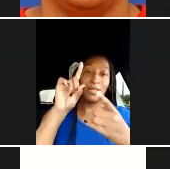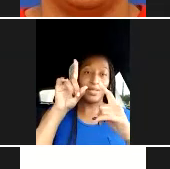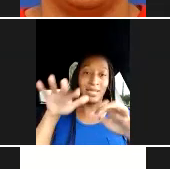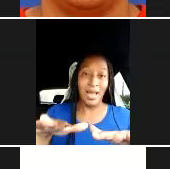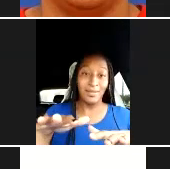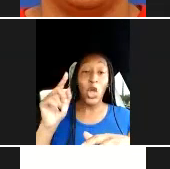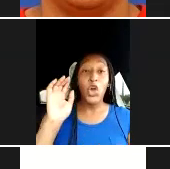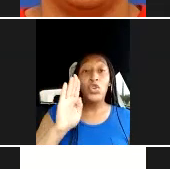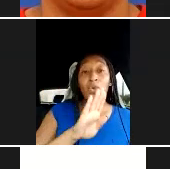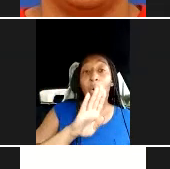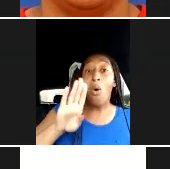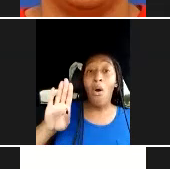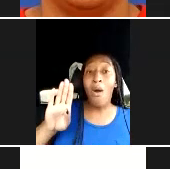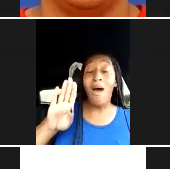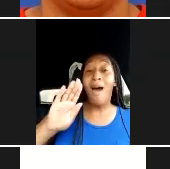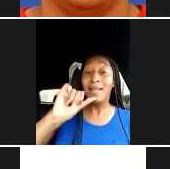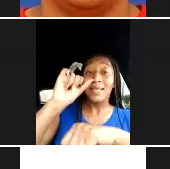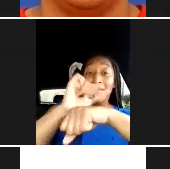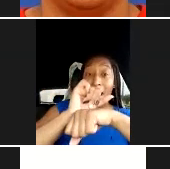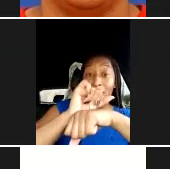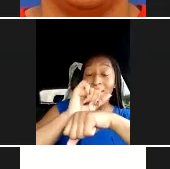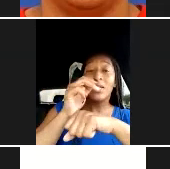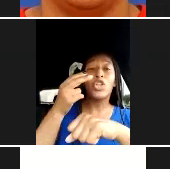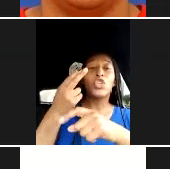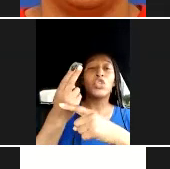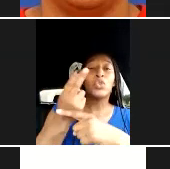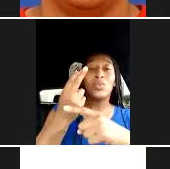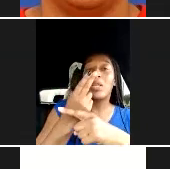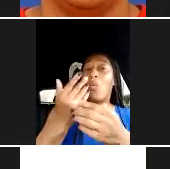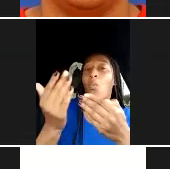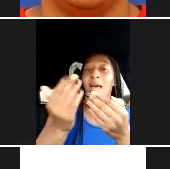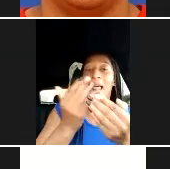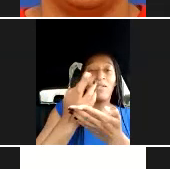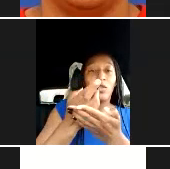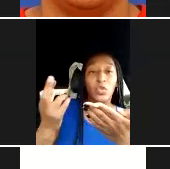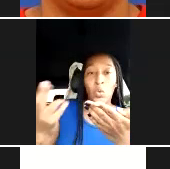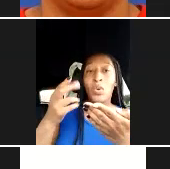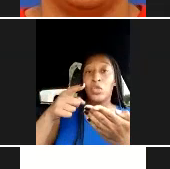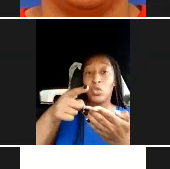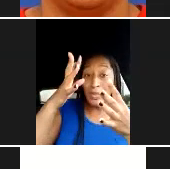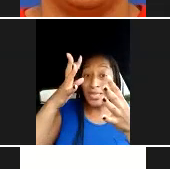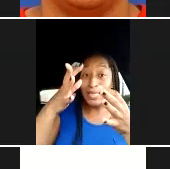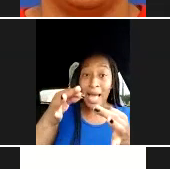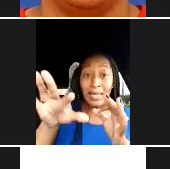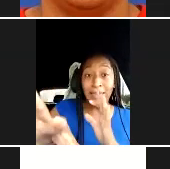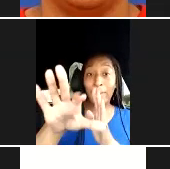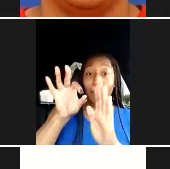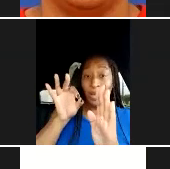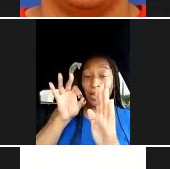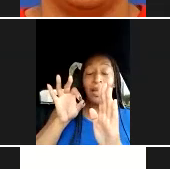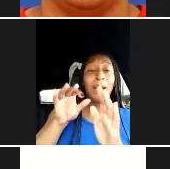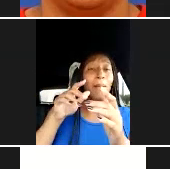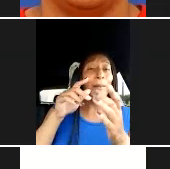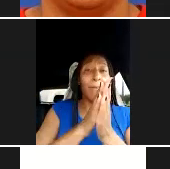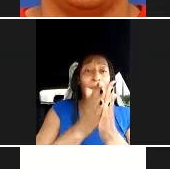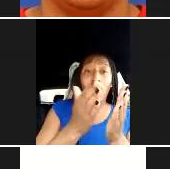to use any source of your choice. Any source, can be books, can be internet sites, can be any